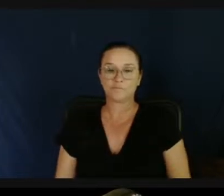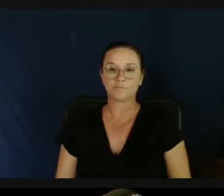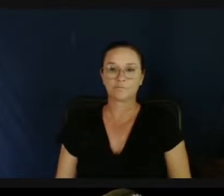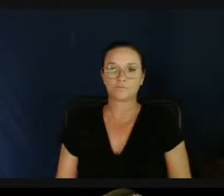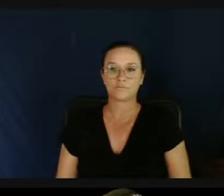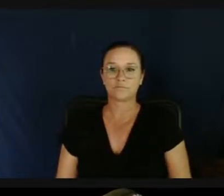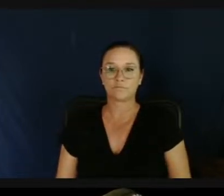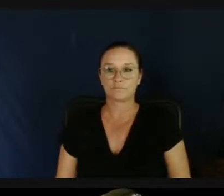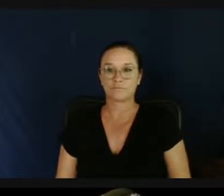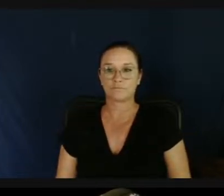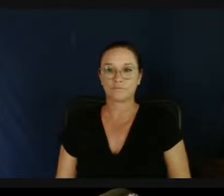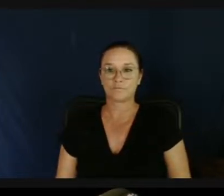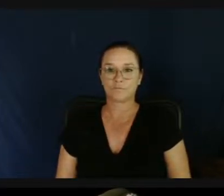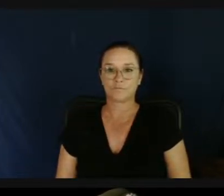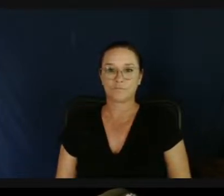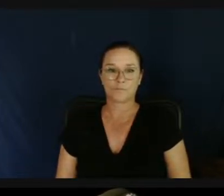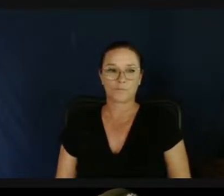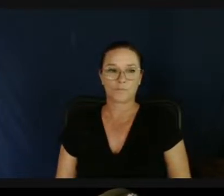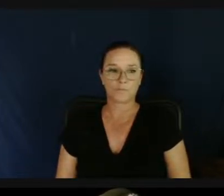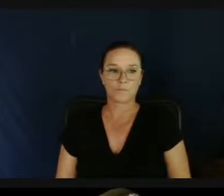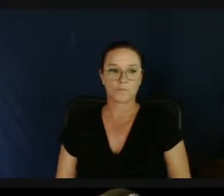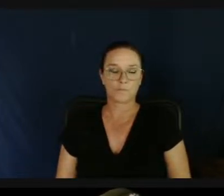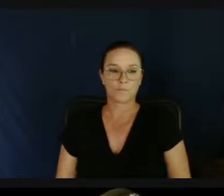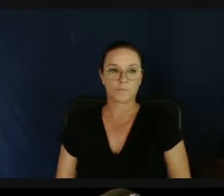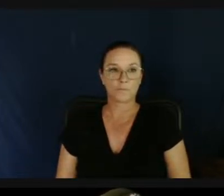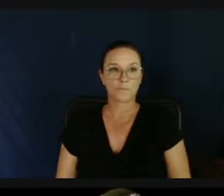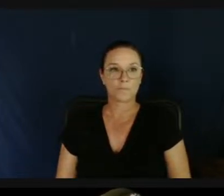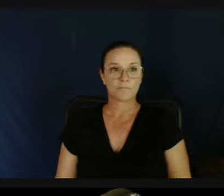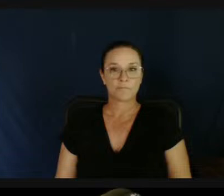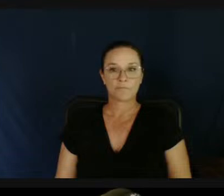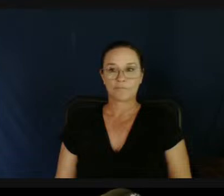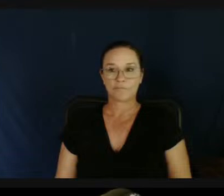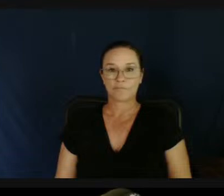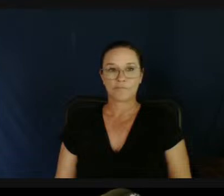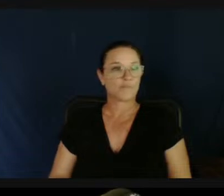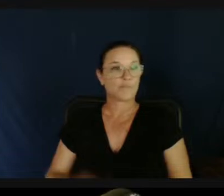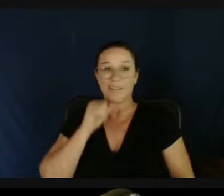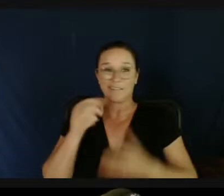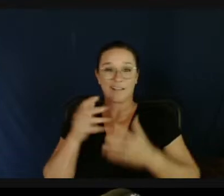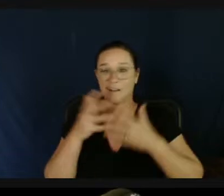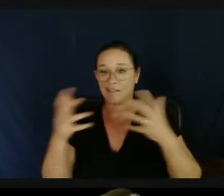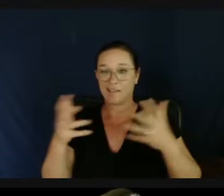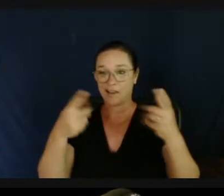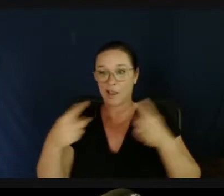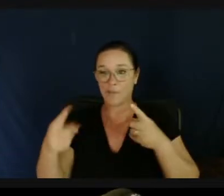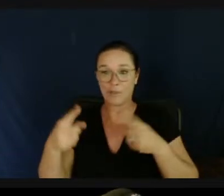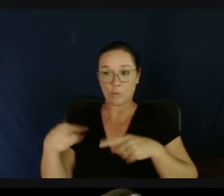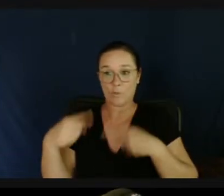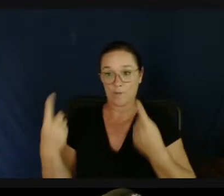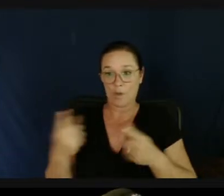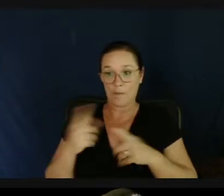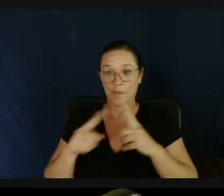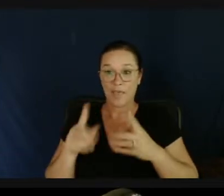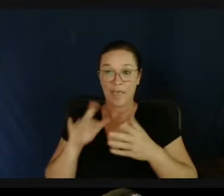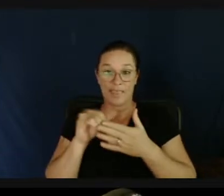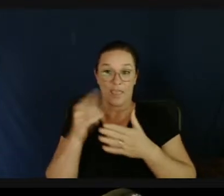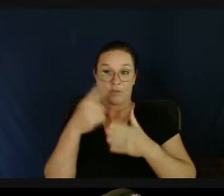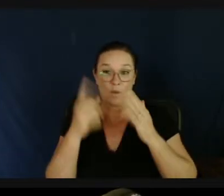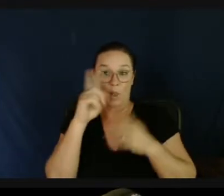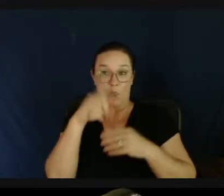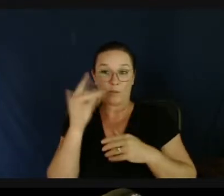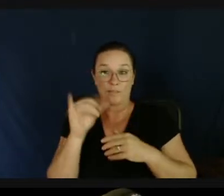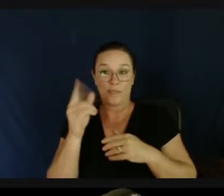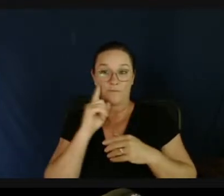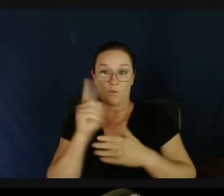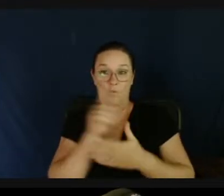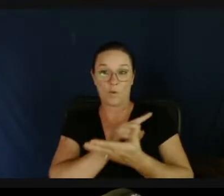at the end of this week sequence there. So yeah, not a whole lot so far, but that's what it looks like over the course of a week.